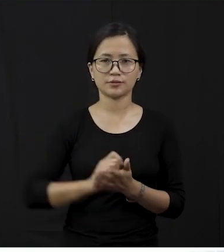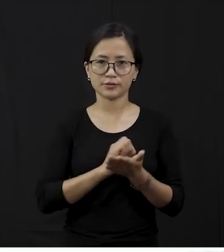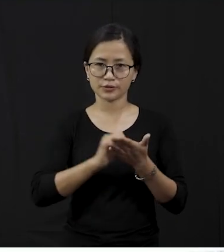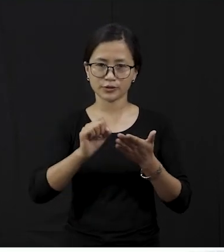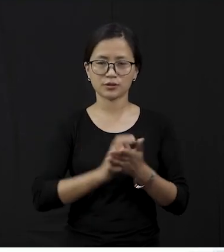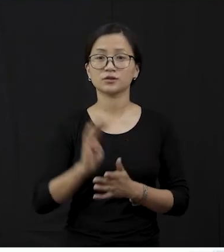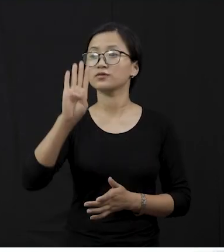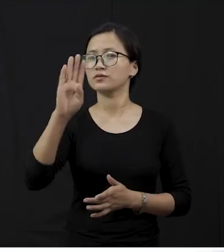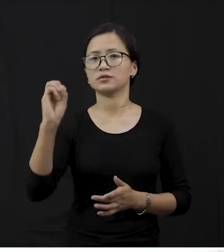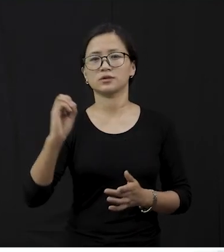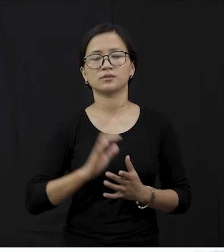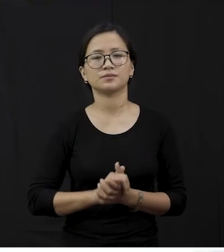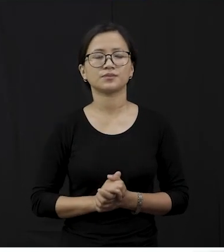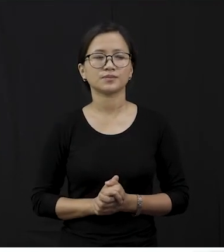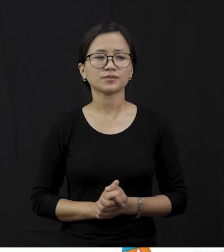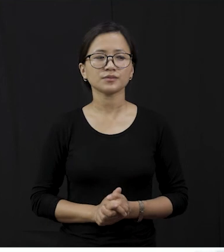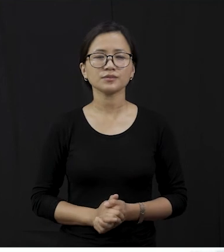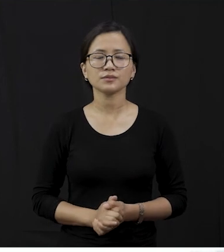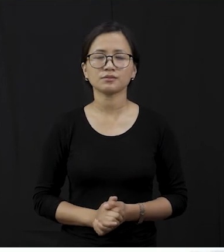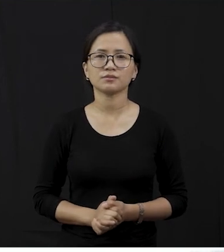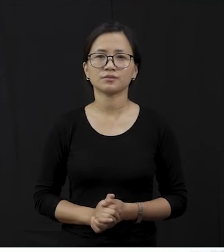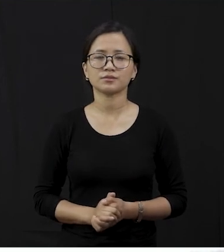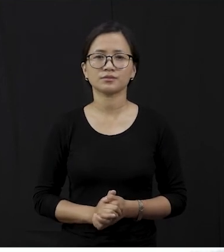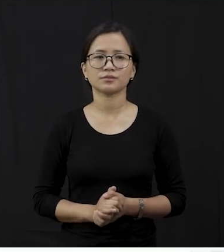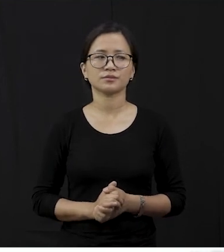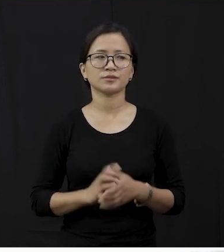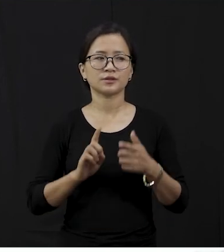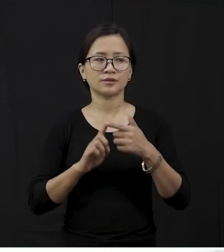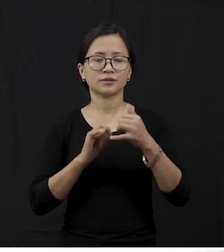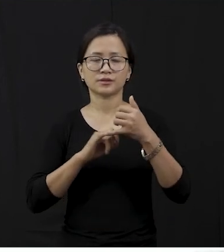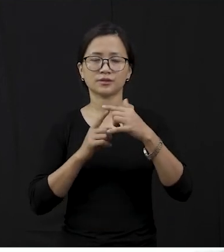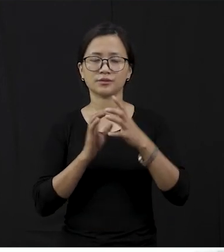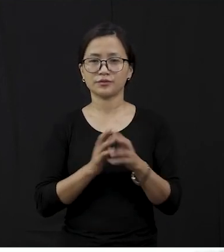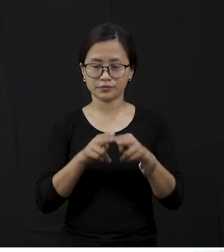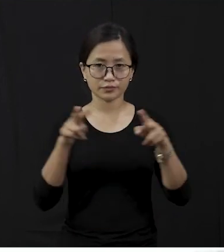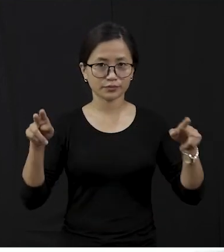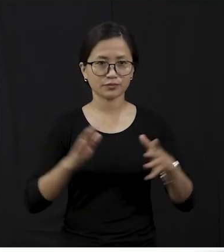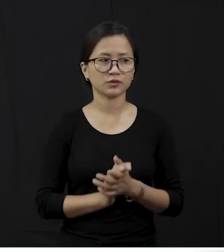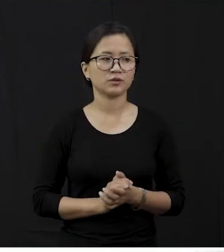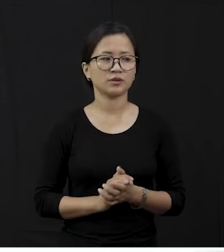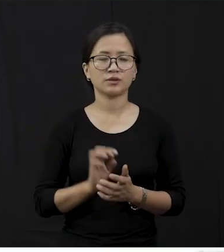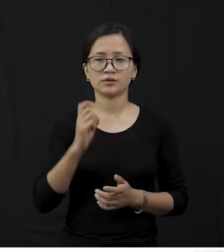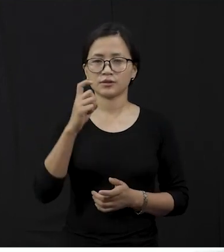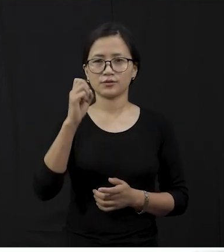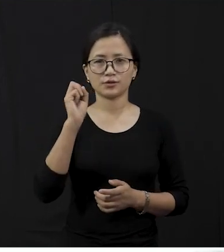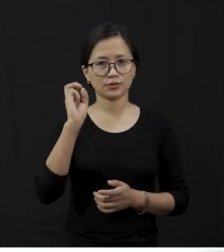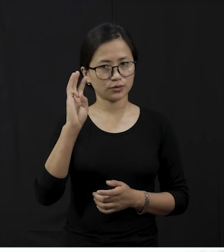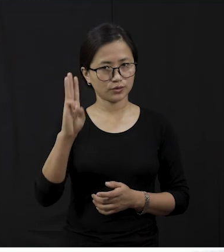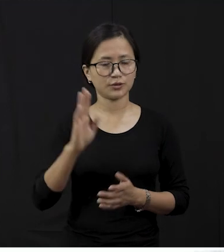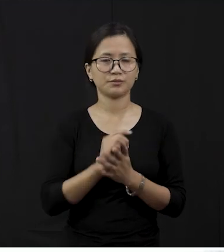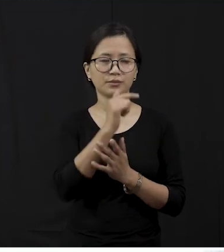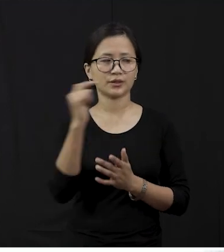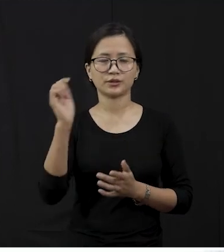as 40. Okay, then estimate the difference. 73 minus 48.